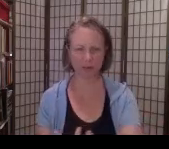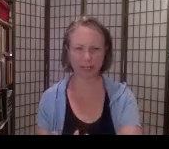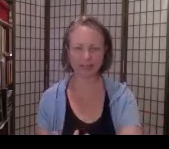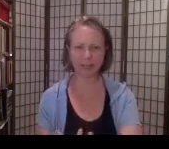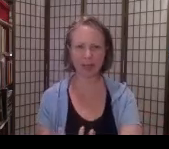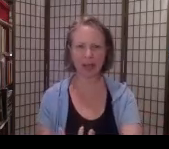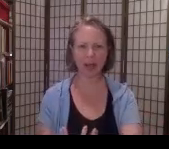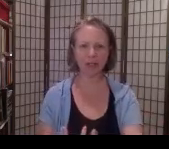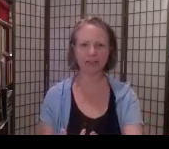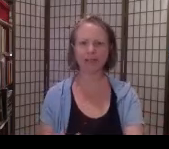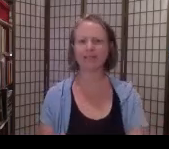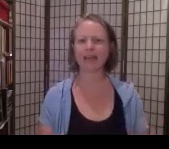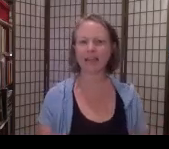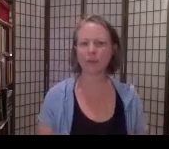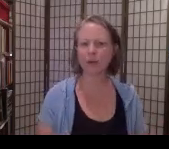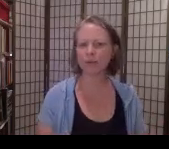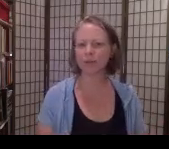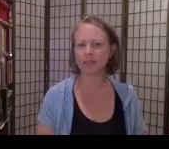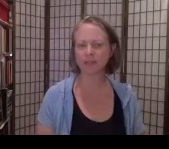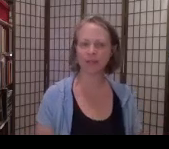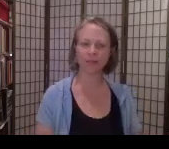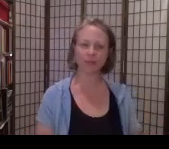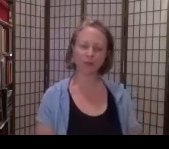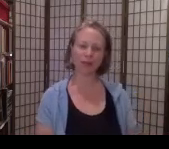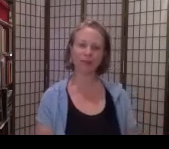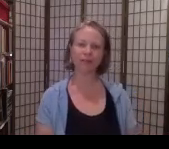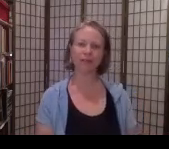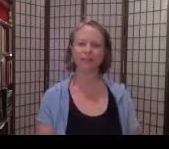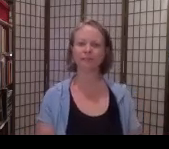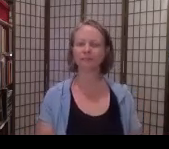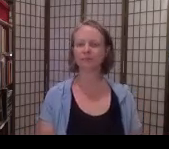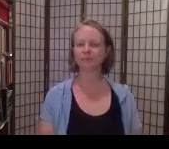the cricket somehow. Is that your perception of it as well?